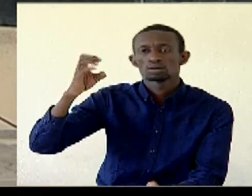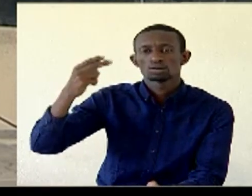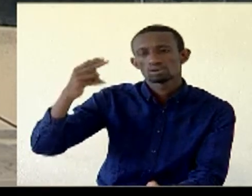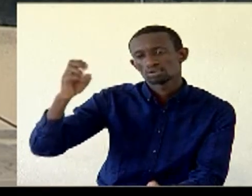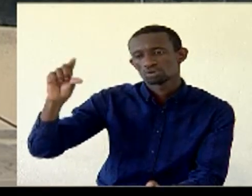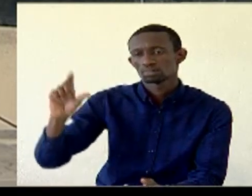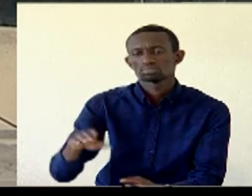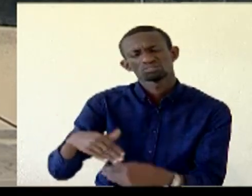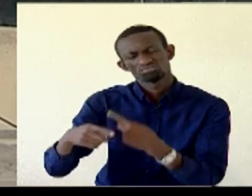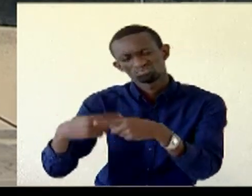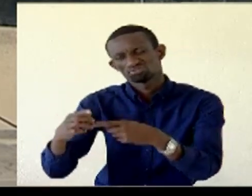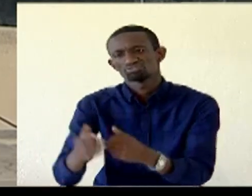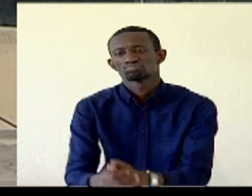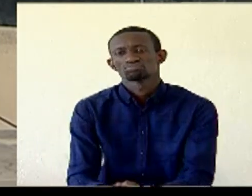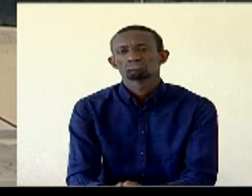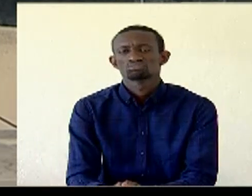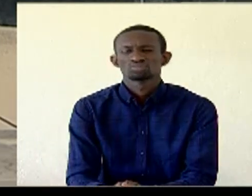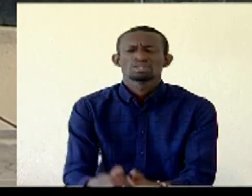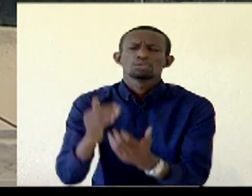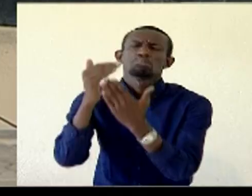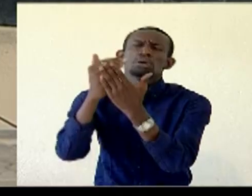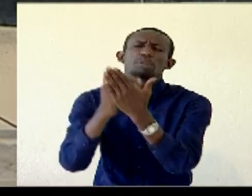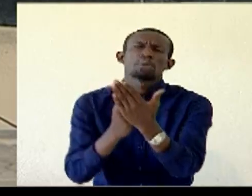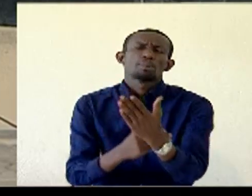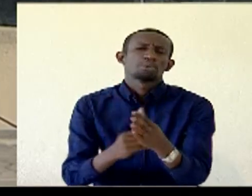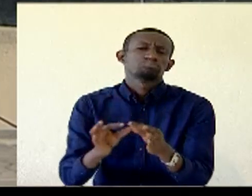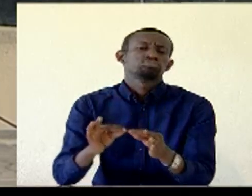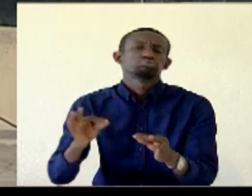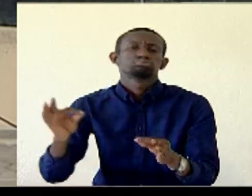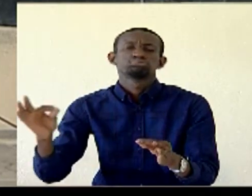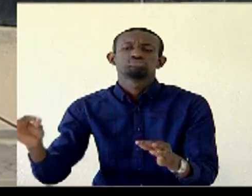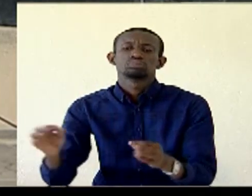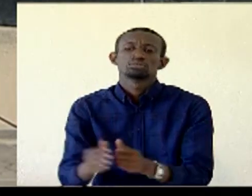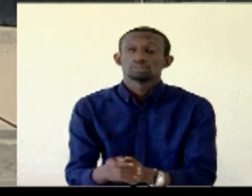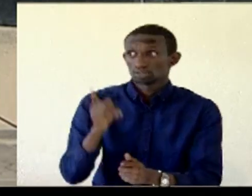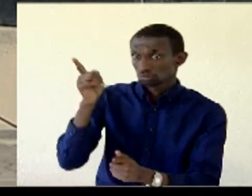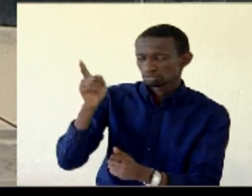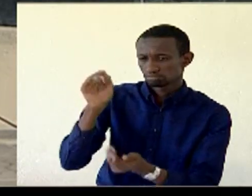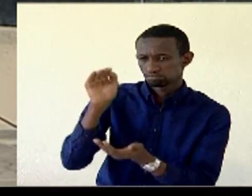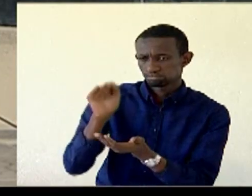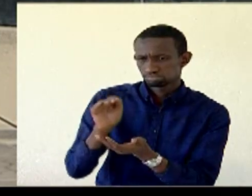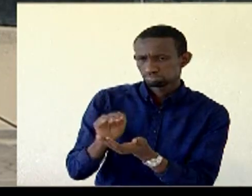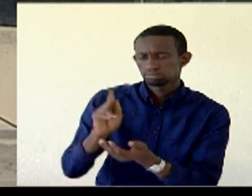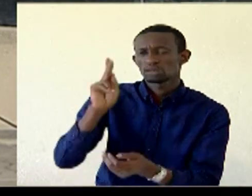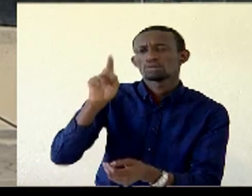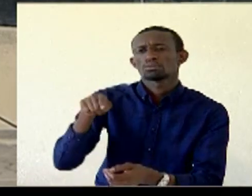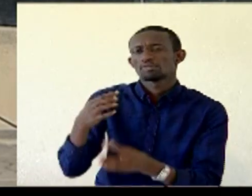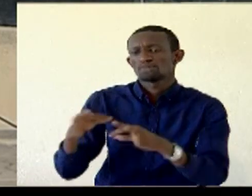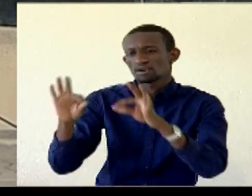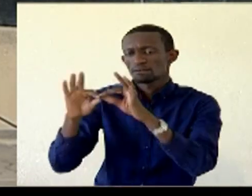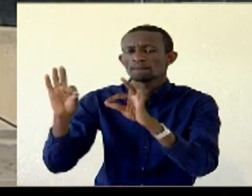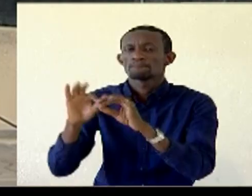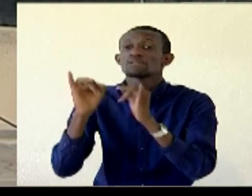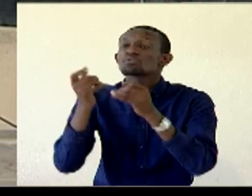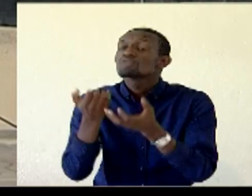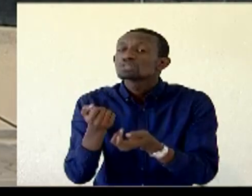move, the list is very long. So this is the decreasing priority. So when you have an alcohol and